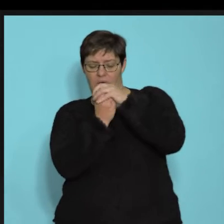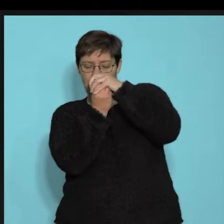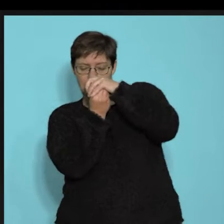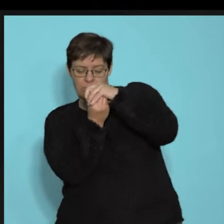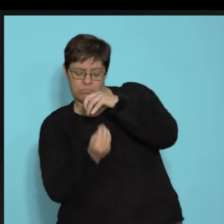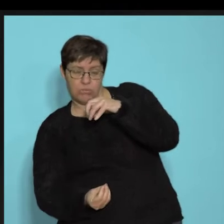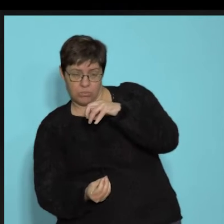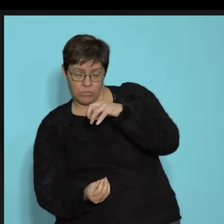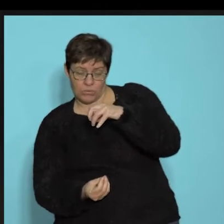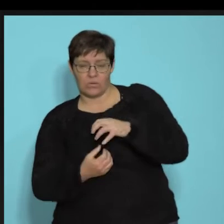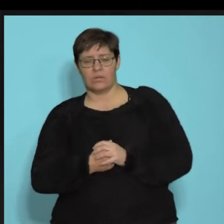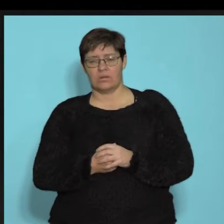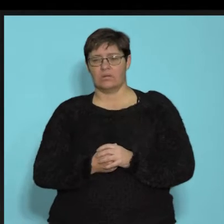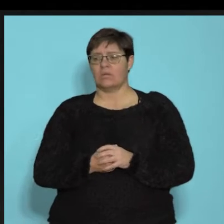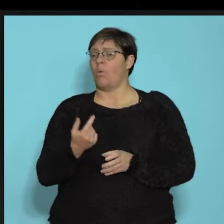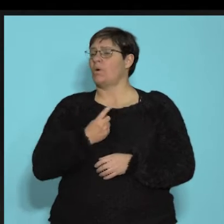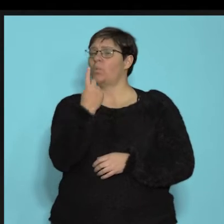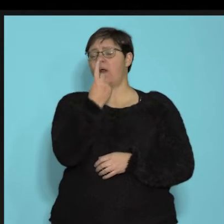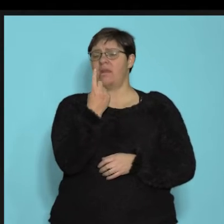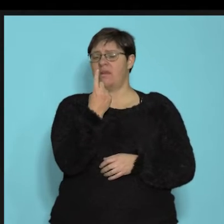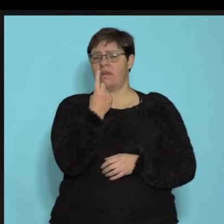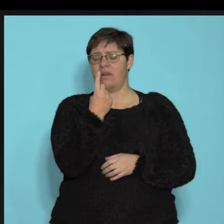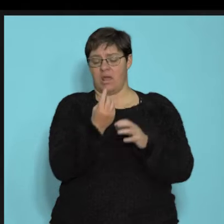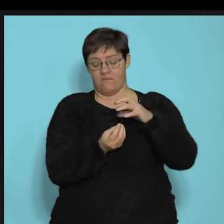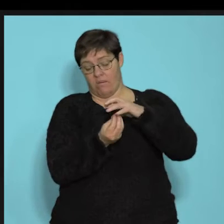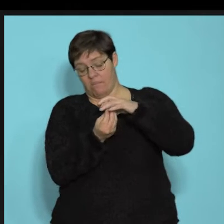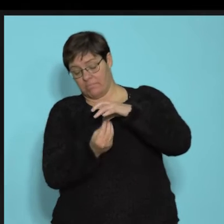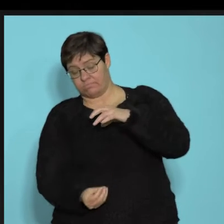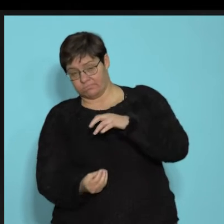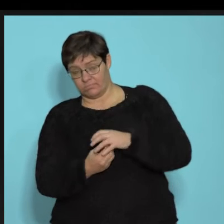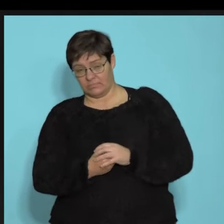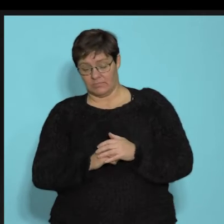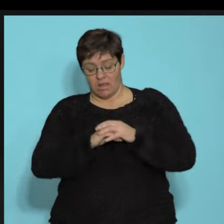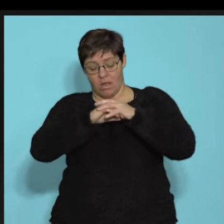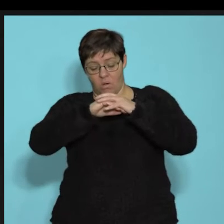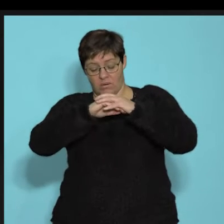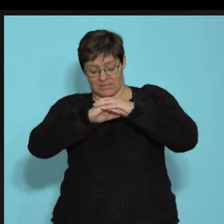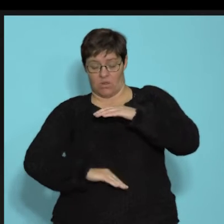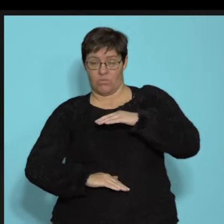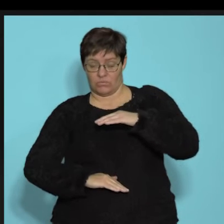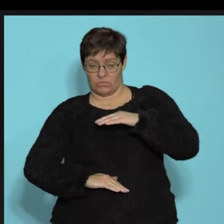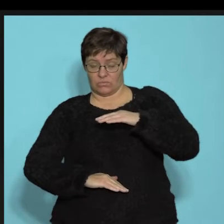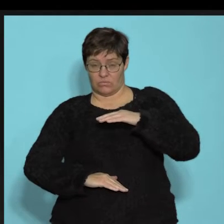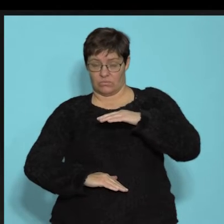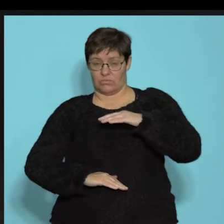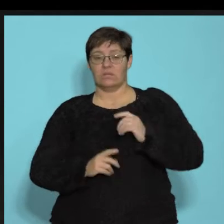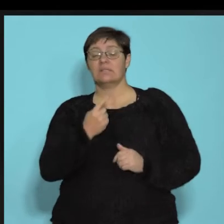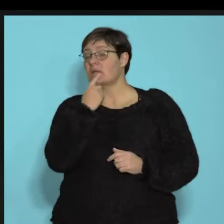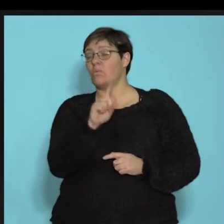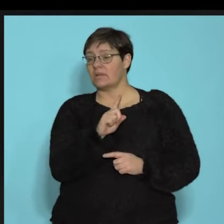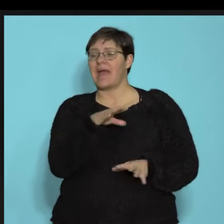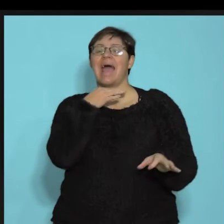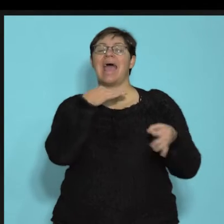pulled downwards. Now, it just wants one single thing. So what will happen is when the diaphragm pulls downwards, it